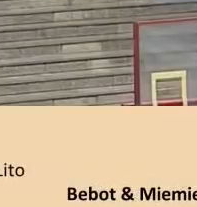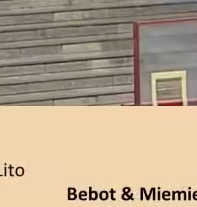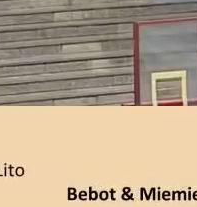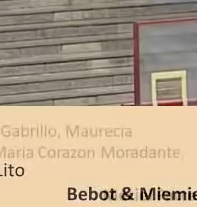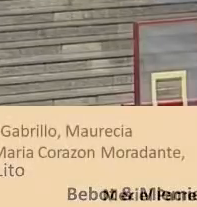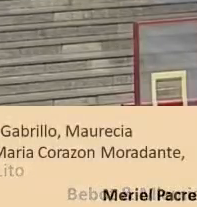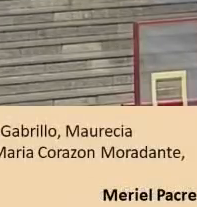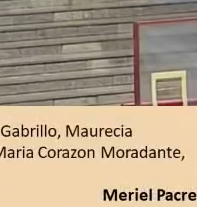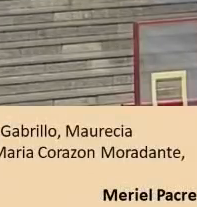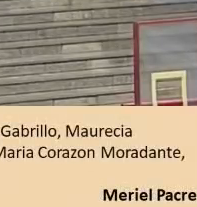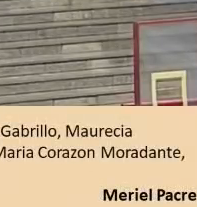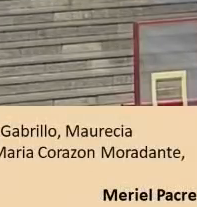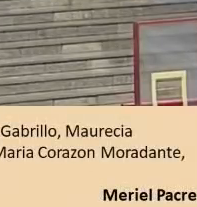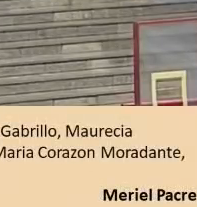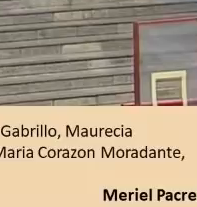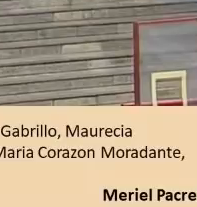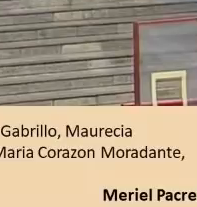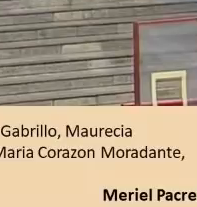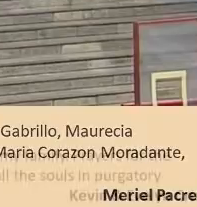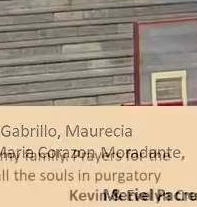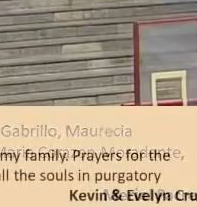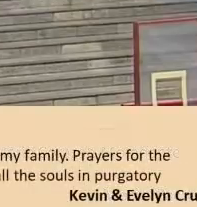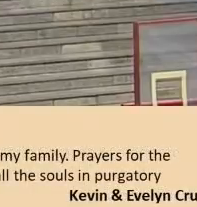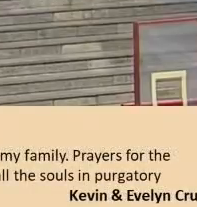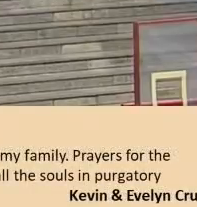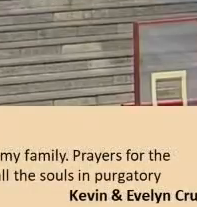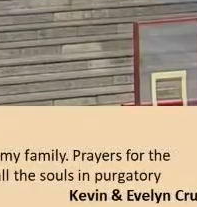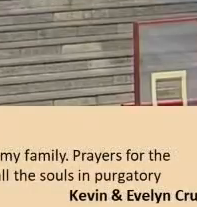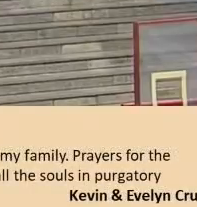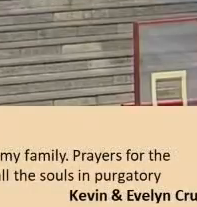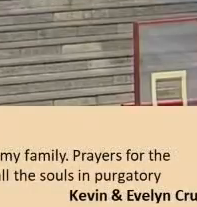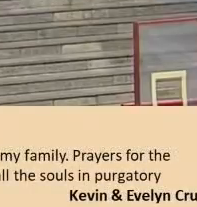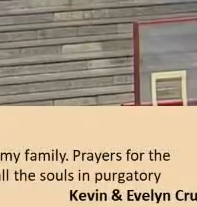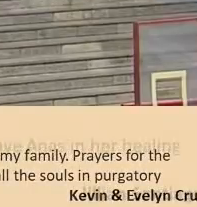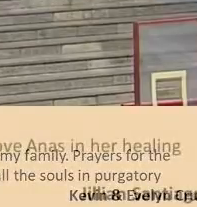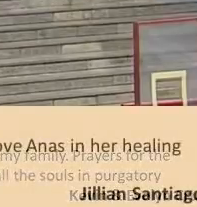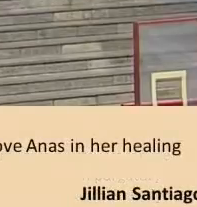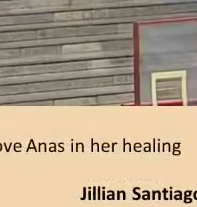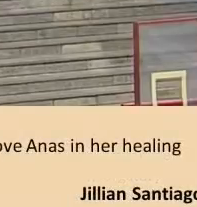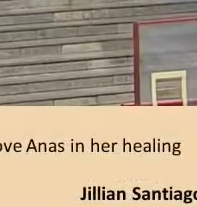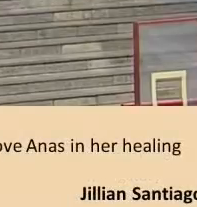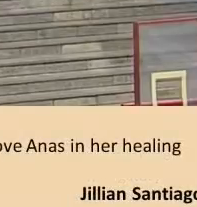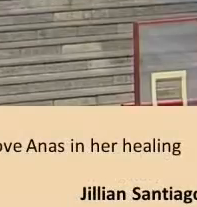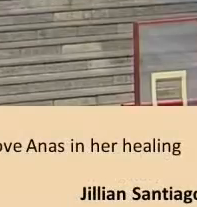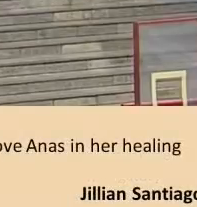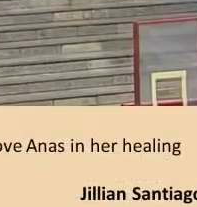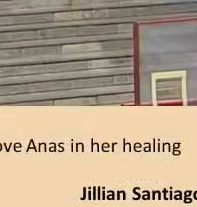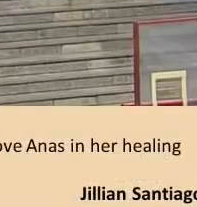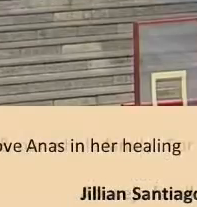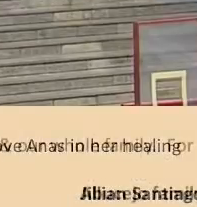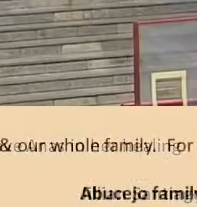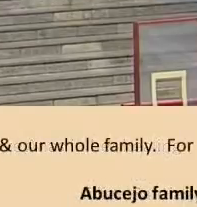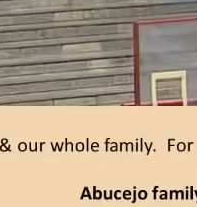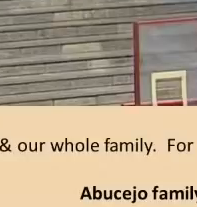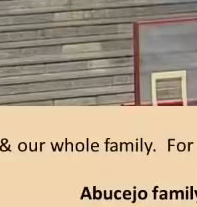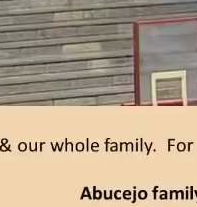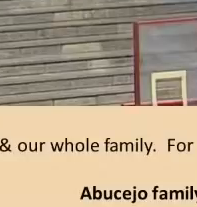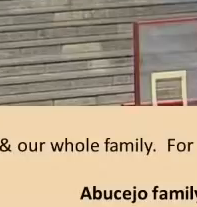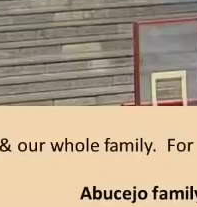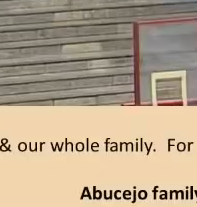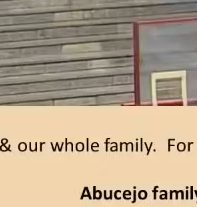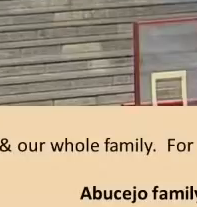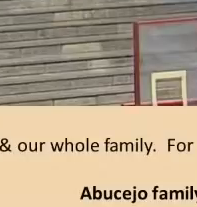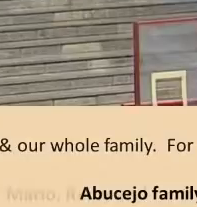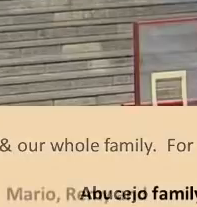Spirit, God forever and ever. Amen. We fly to your protection, Holy Mother of